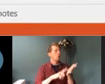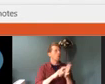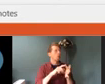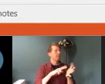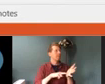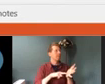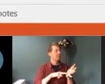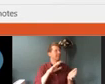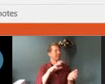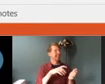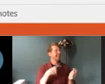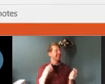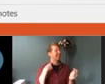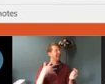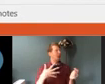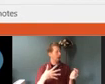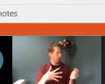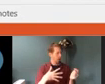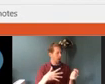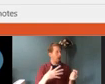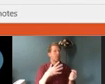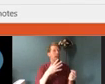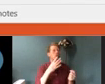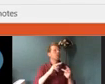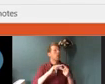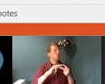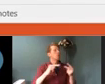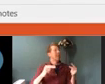it. They actually used genetic genealogy for